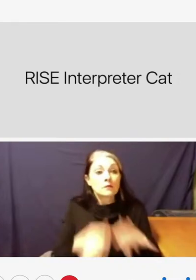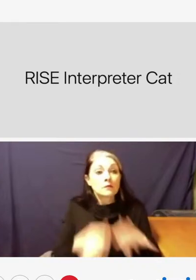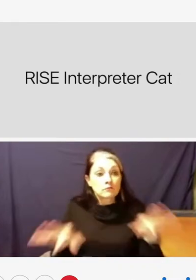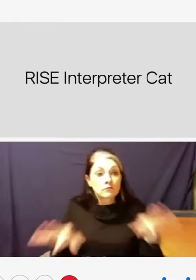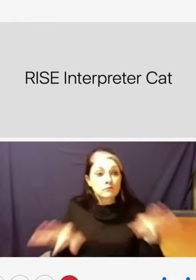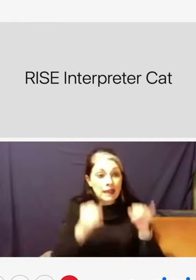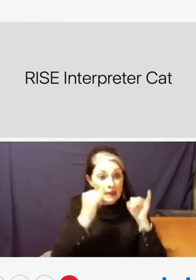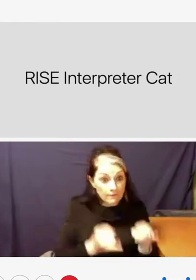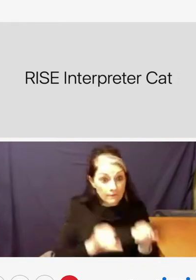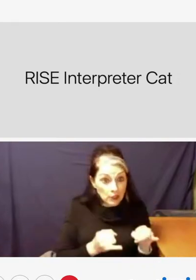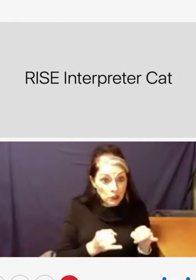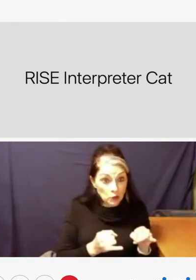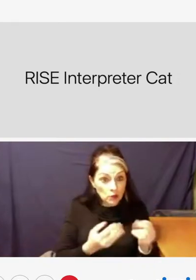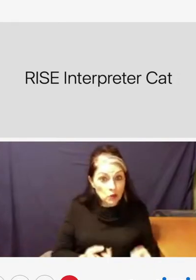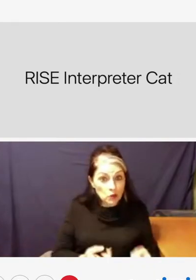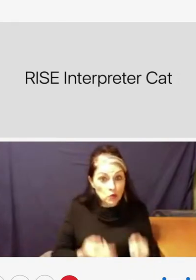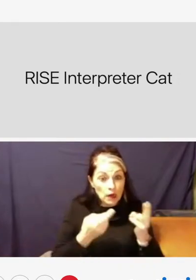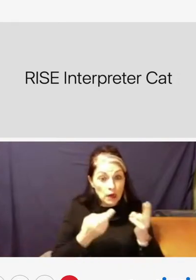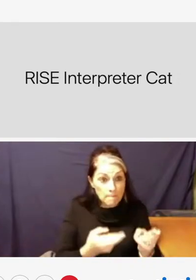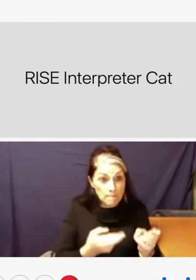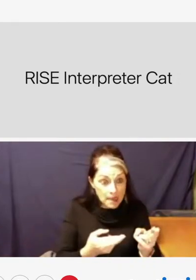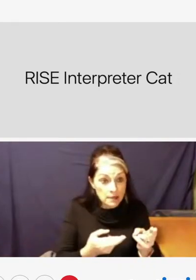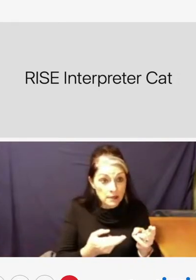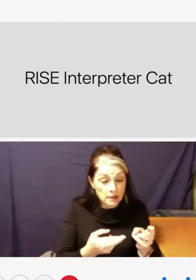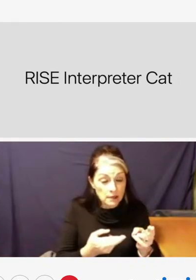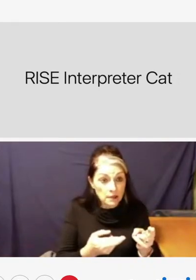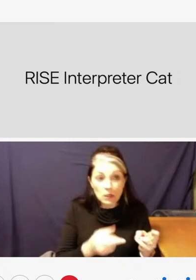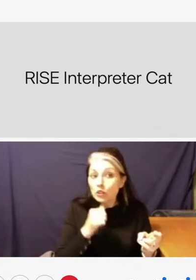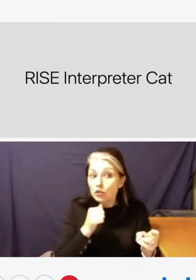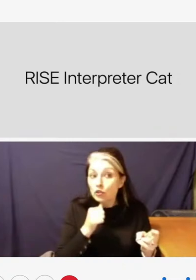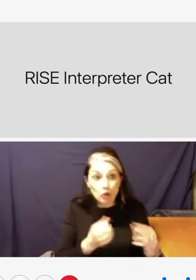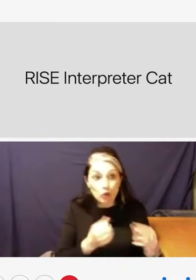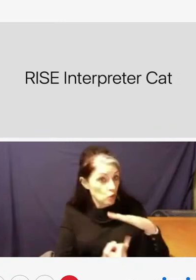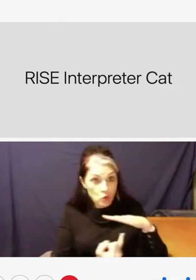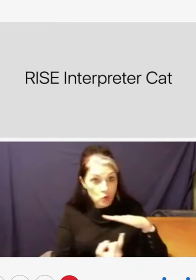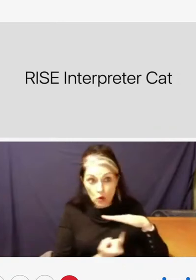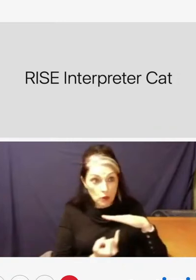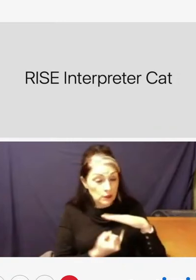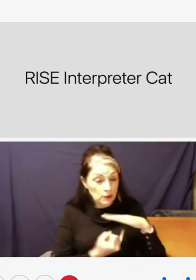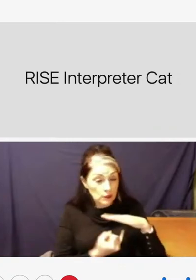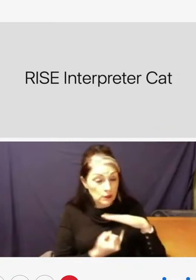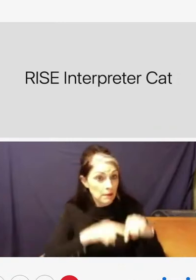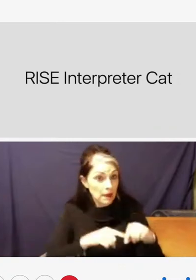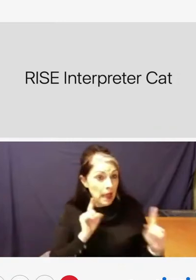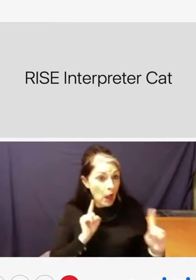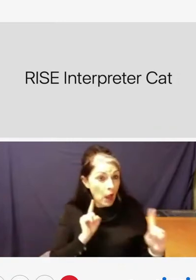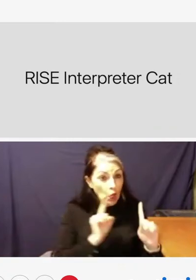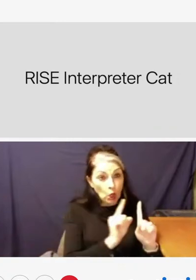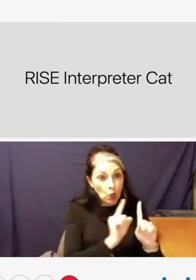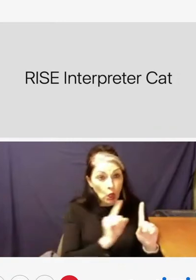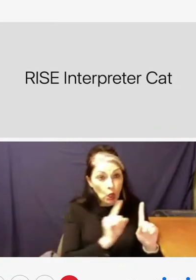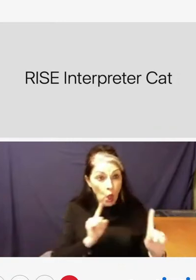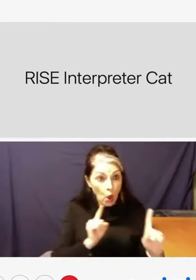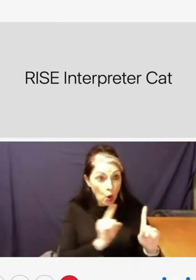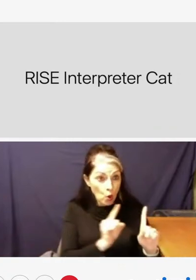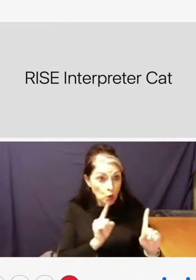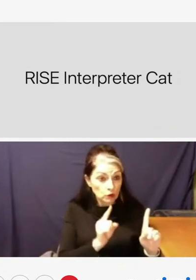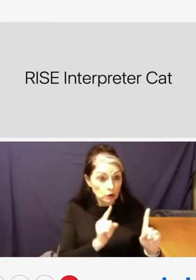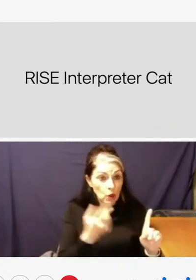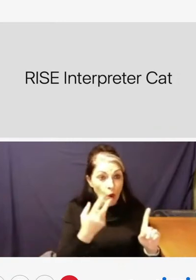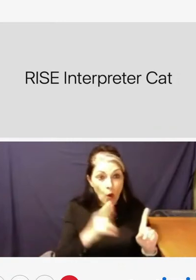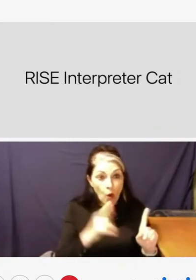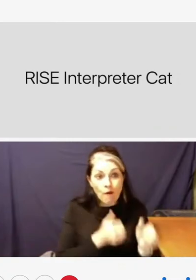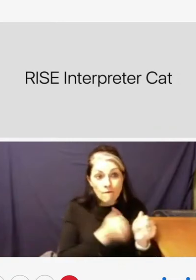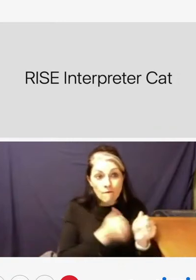recommended that they either not quarantine uh depending on how close they were to that person or follow our typical standard